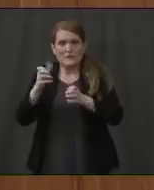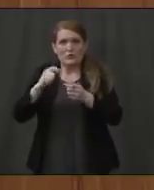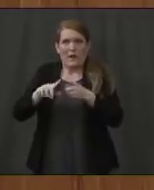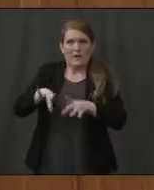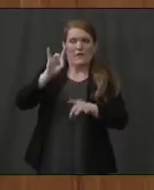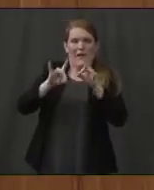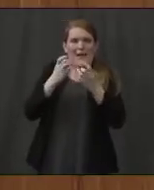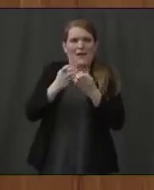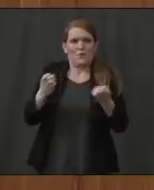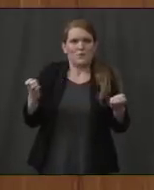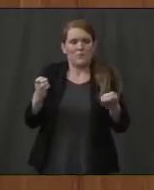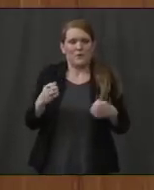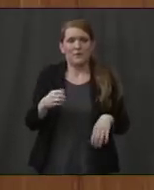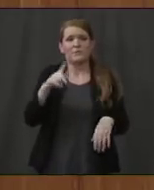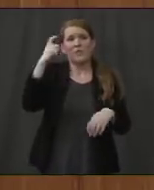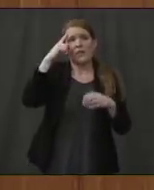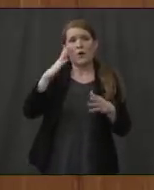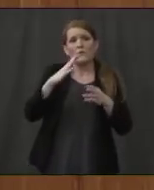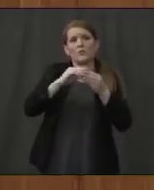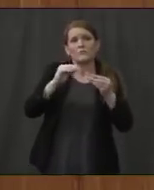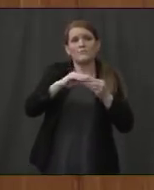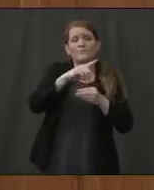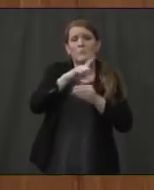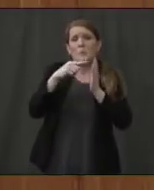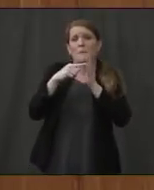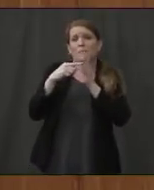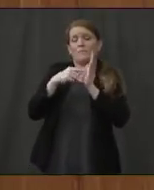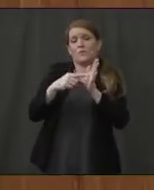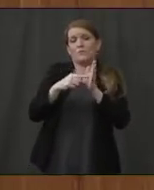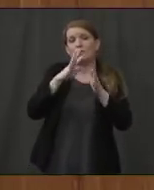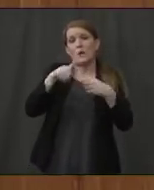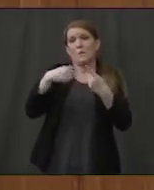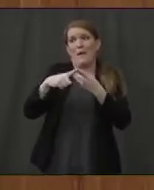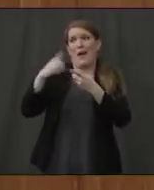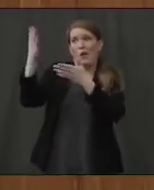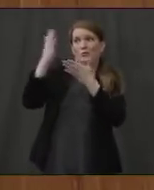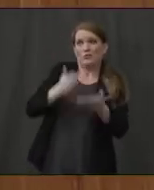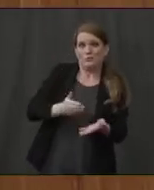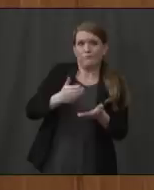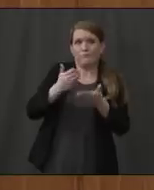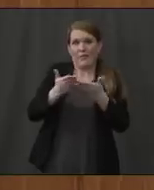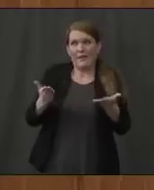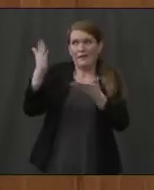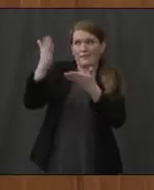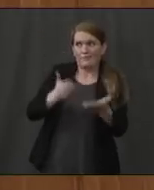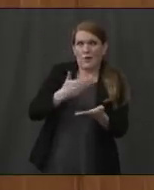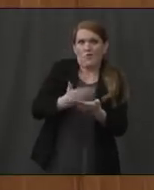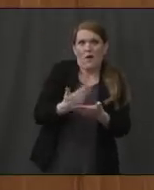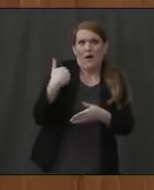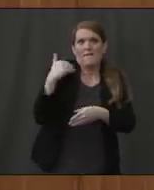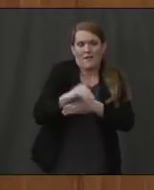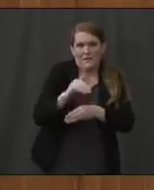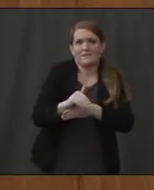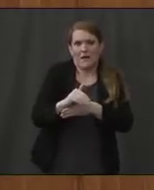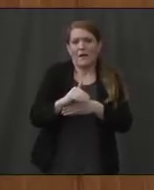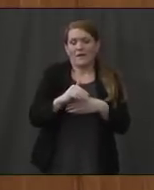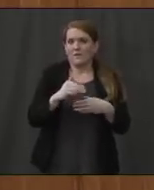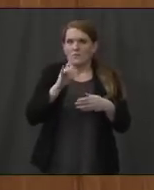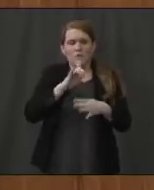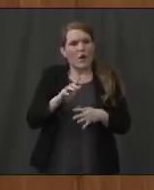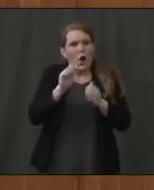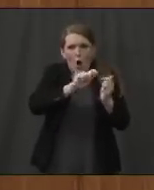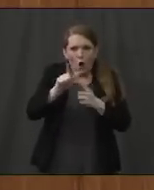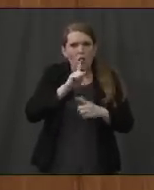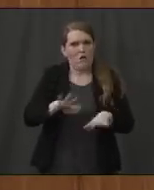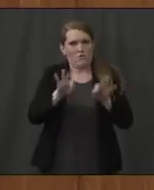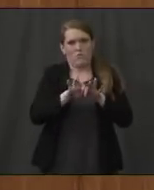getting the shipment that came in just last night, it's all important to us. The donations we're getting from companies remain